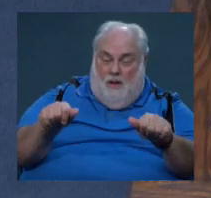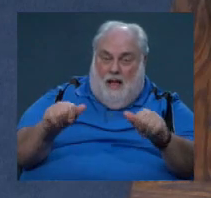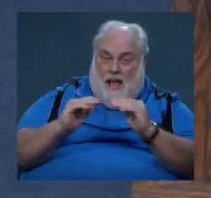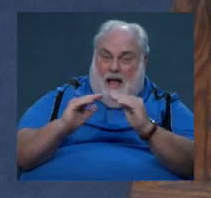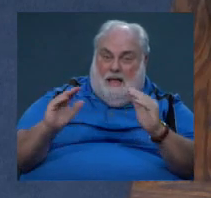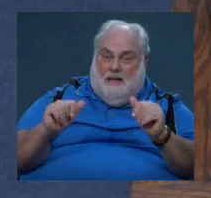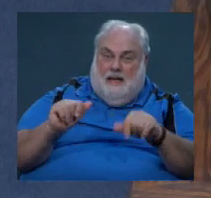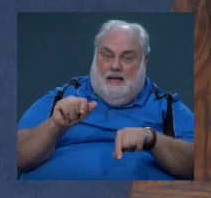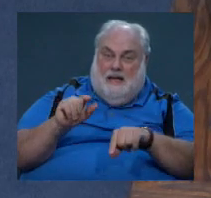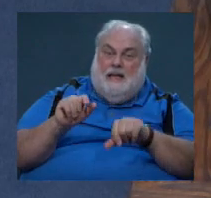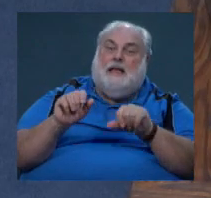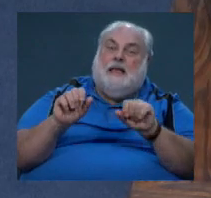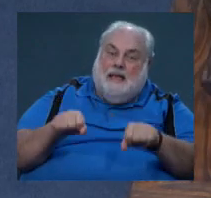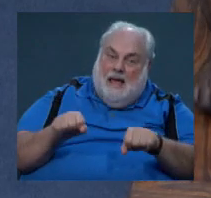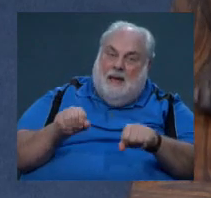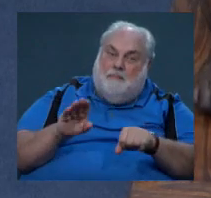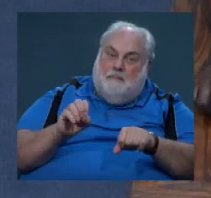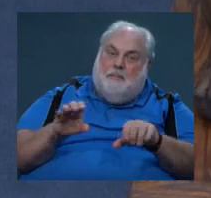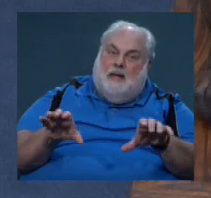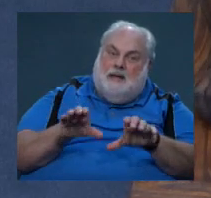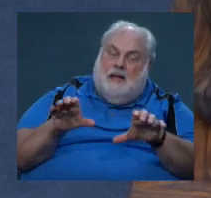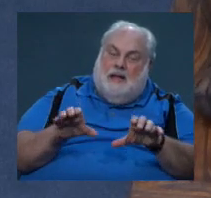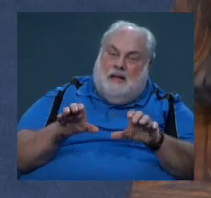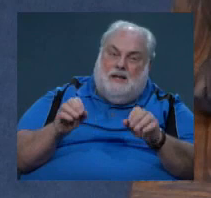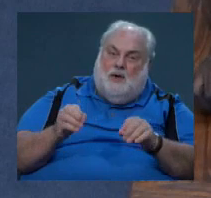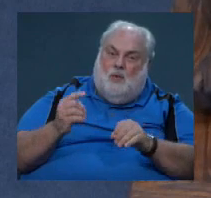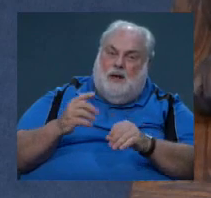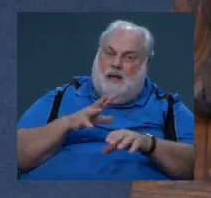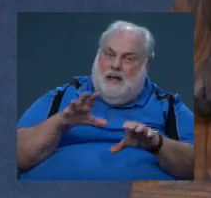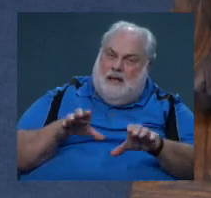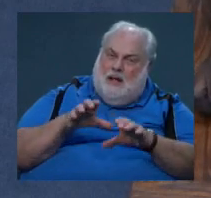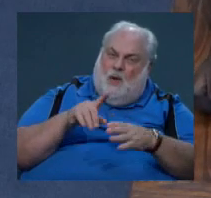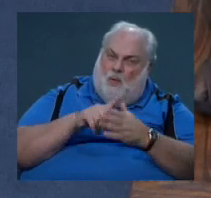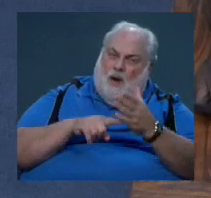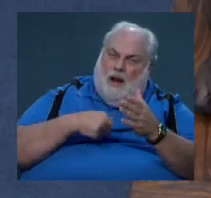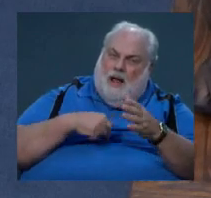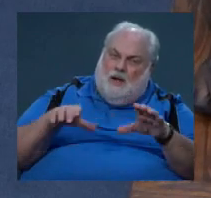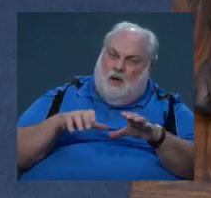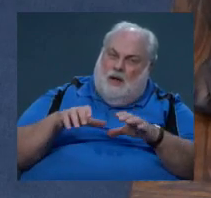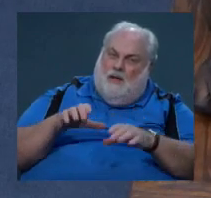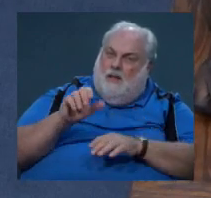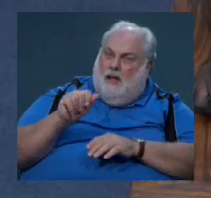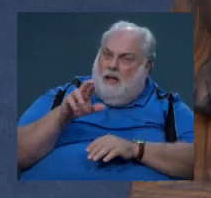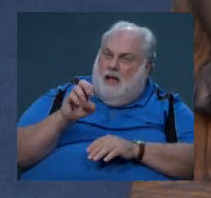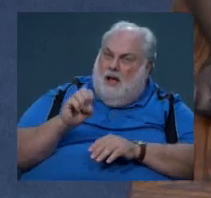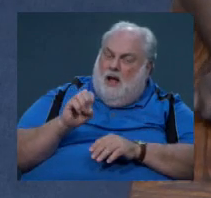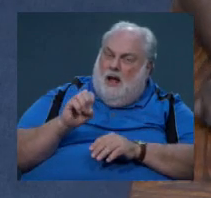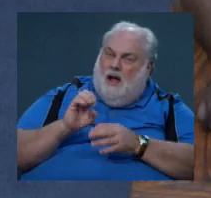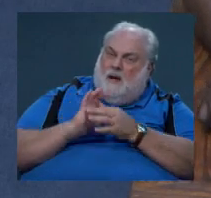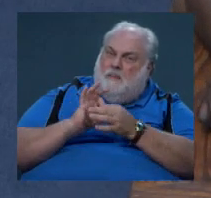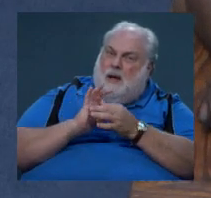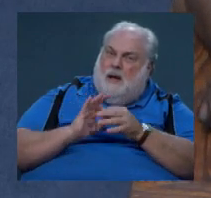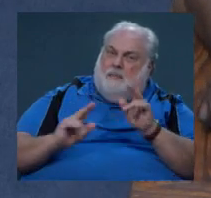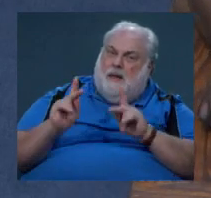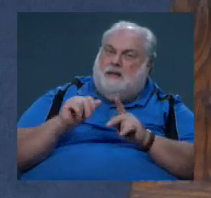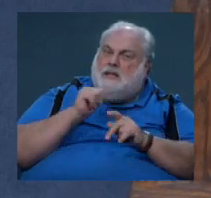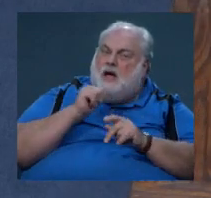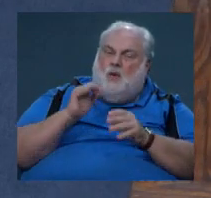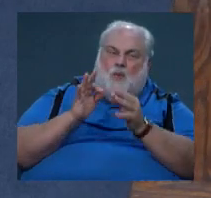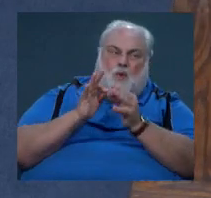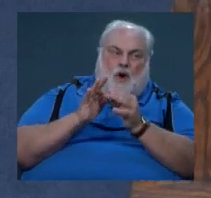cannot be done affordably. Don't nobody really get into doing what I'm doing unless they do care about people. It ain't worth the